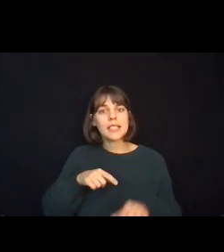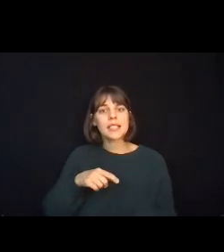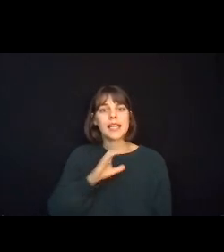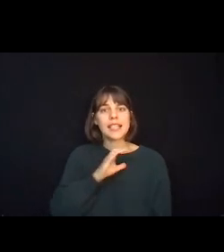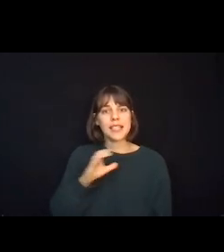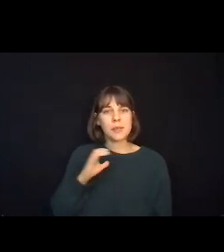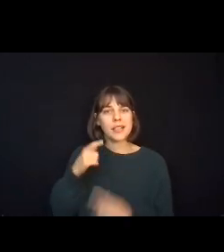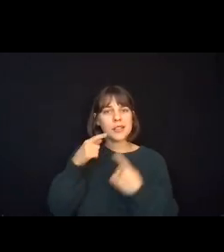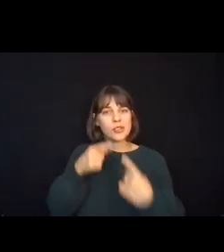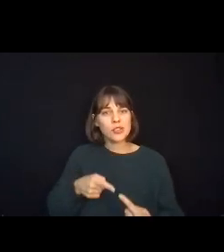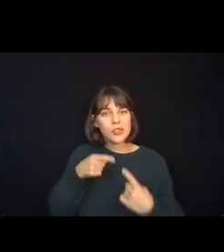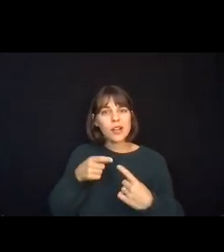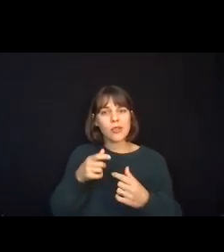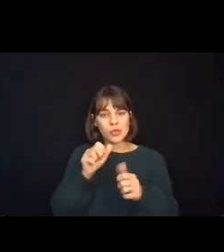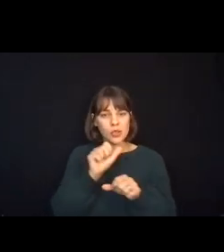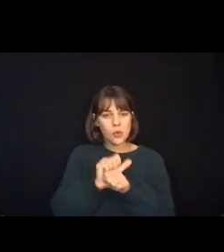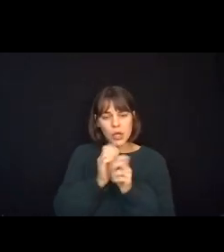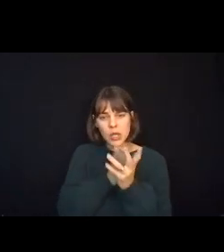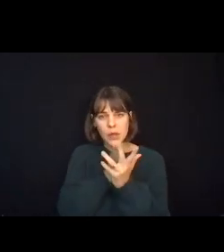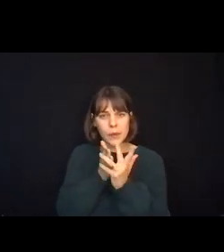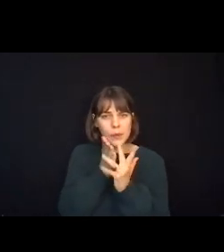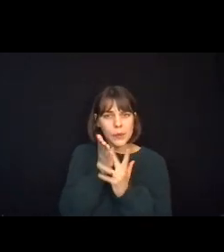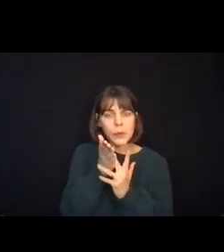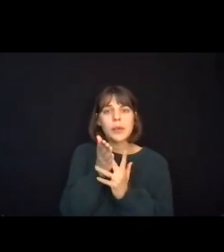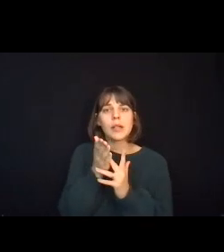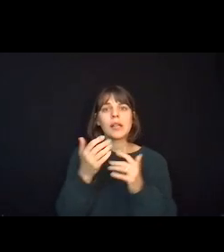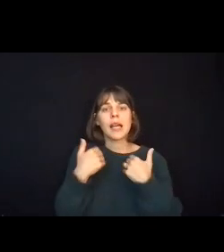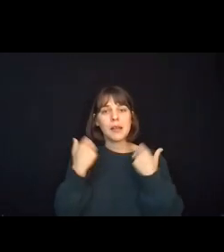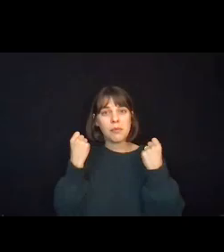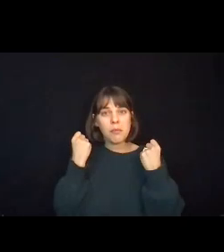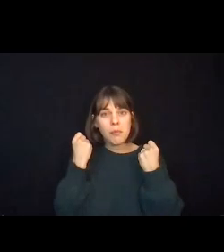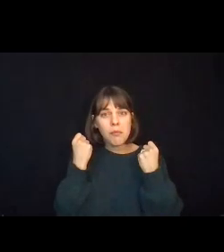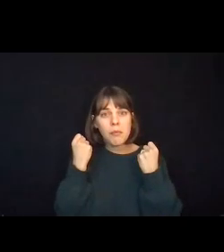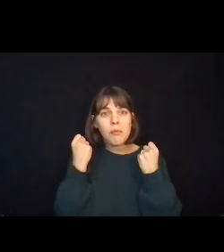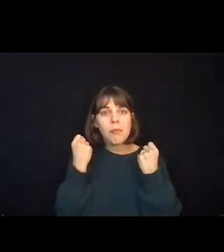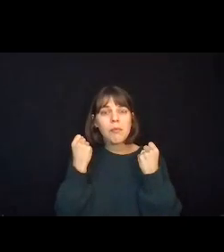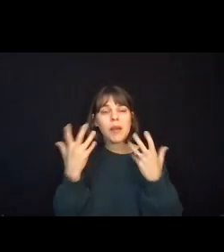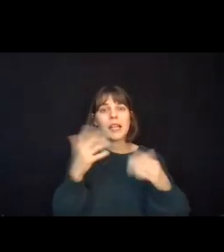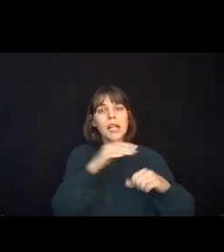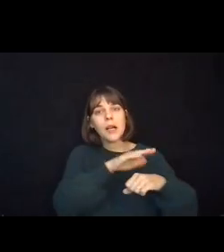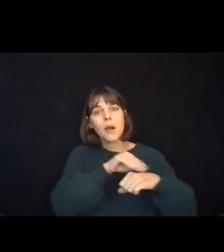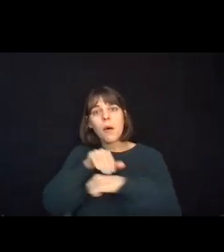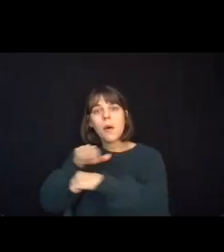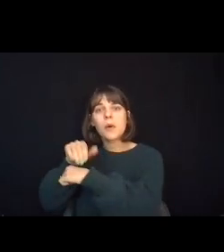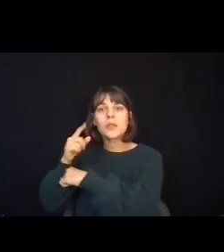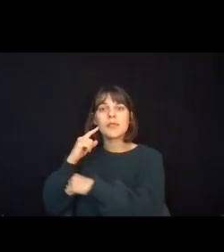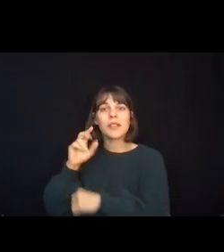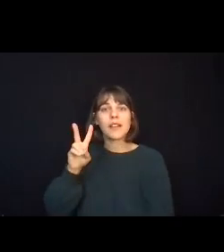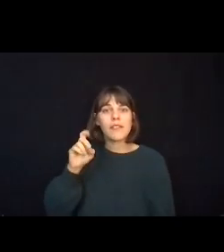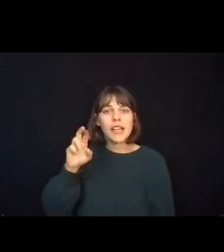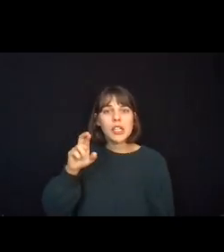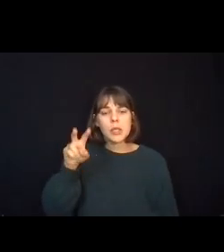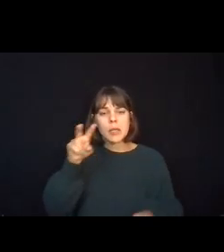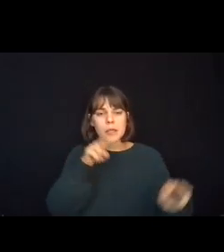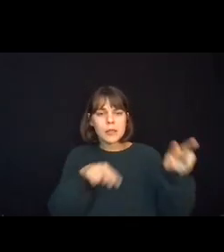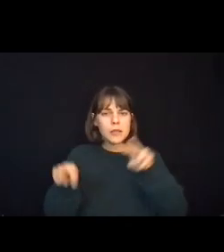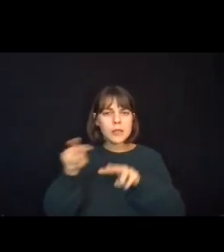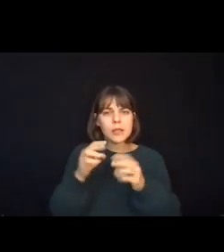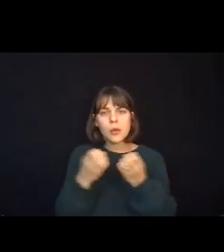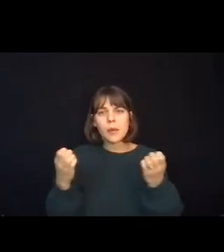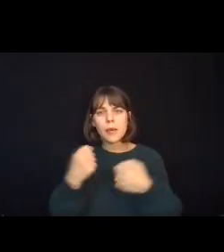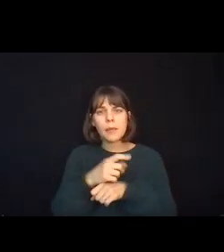a fairly difficult time working through them. A lot of calls with bringing the vendors in to look at the equipment to make sure it was going to